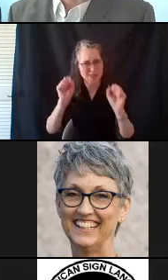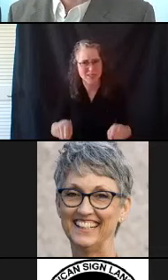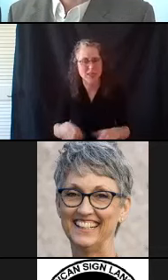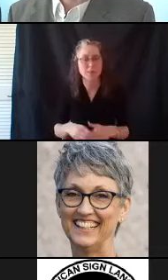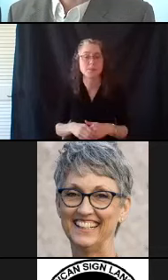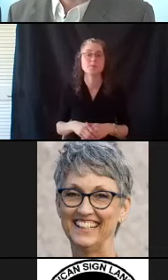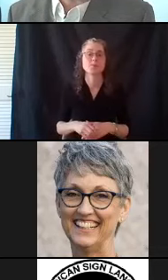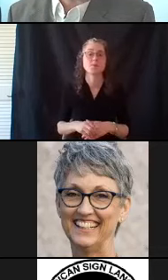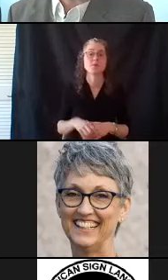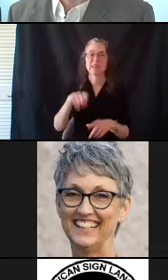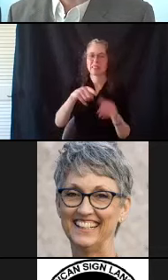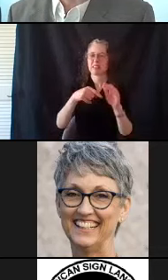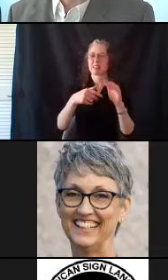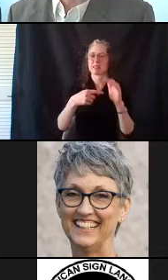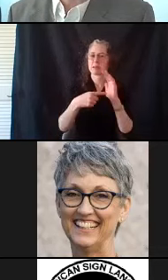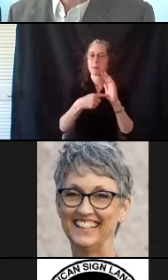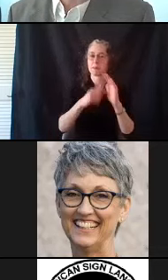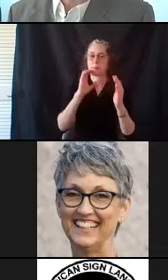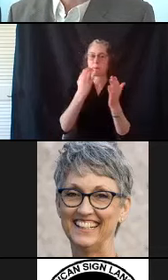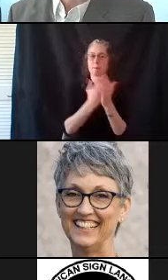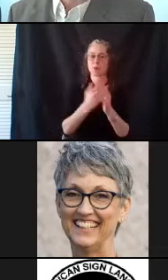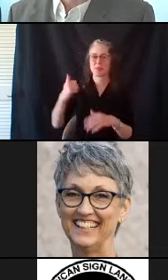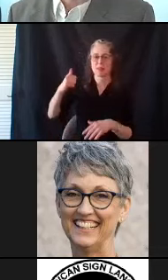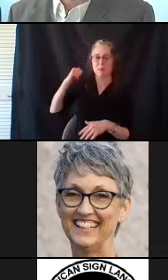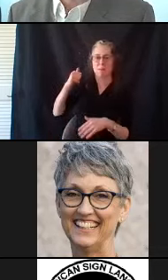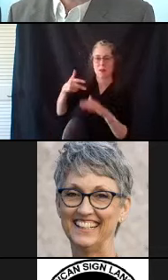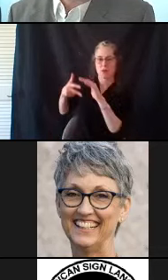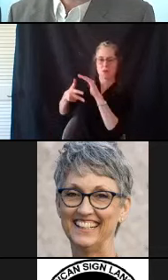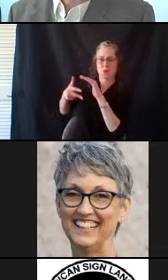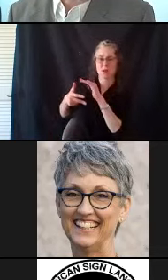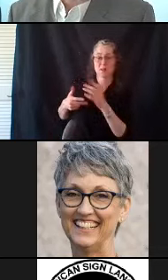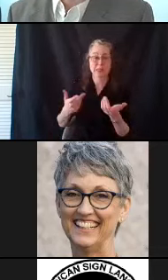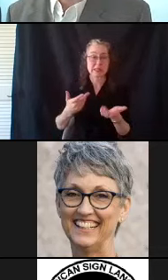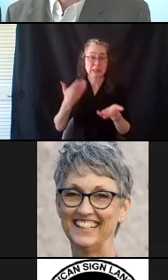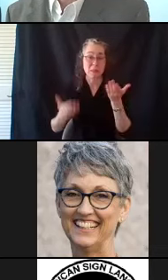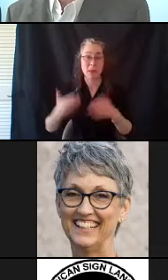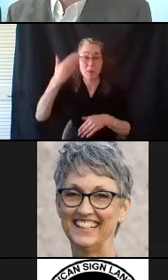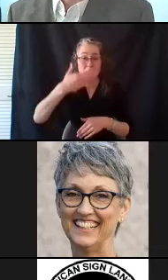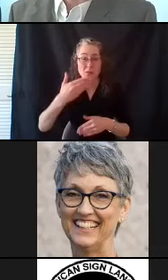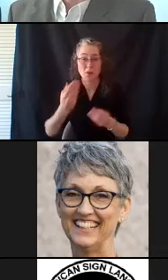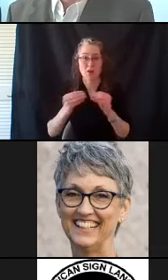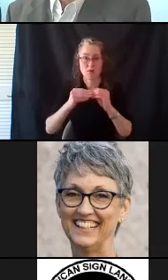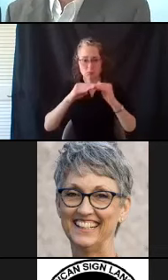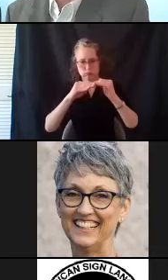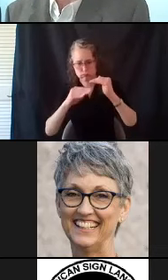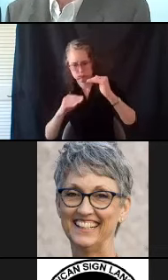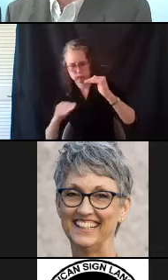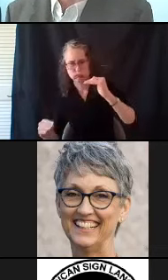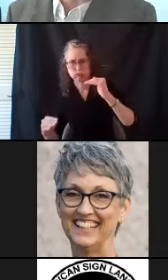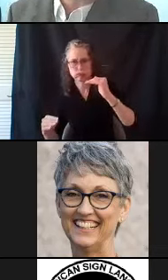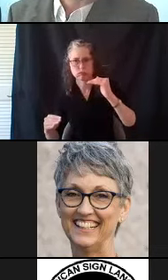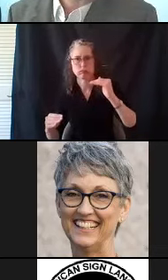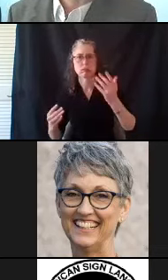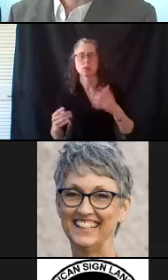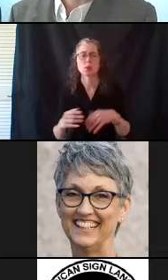back entrance going off, whereas the front entrance looks like it would be graded downward. So we're going off the